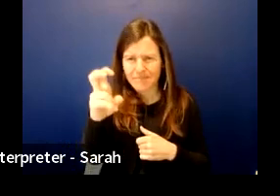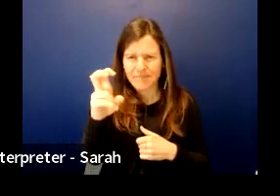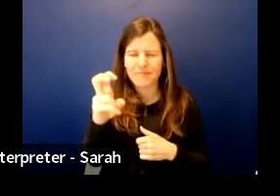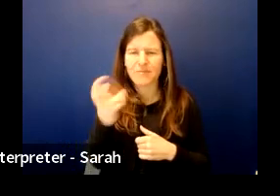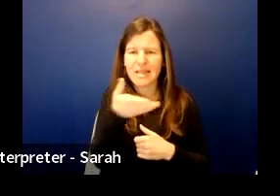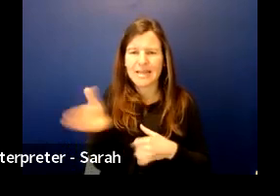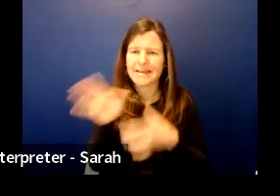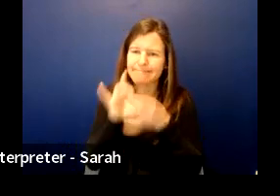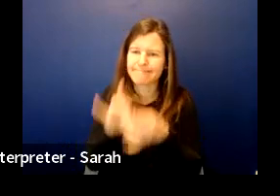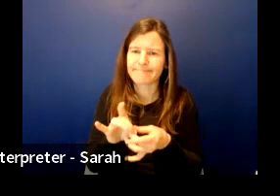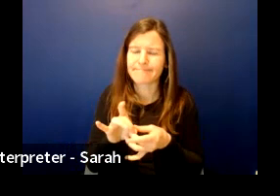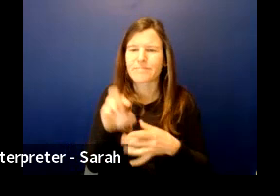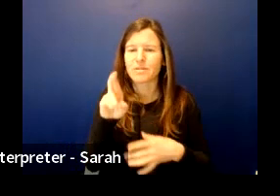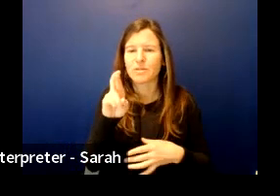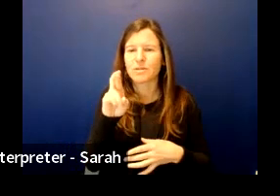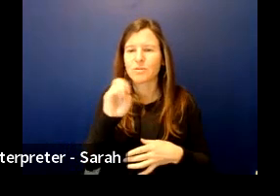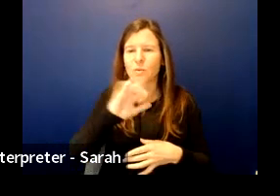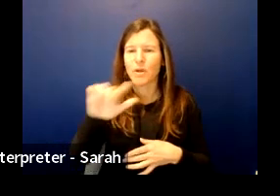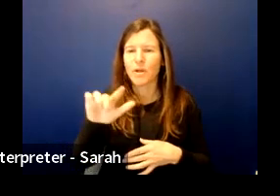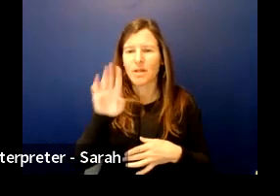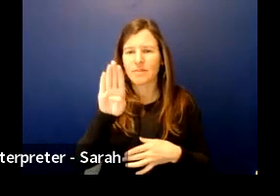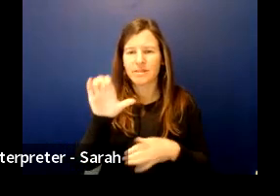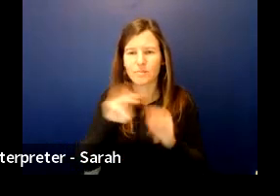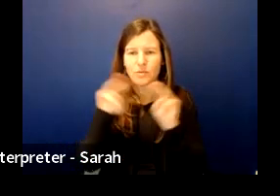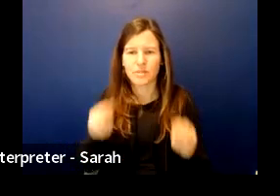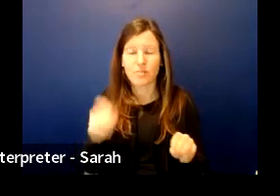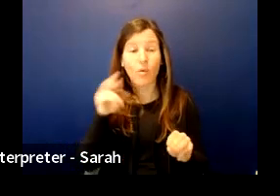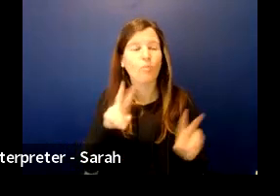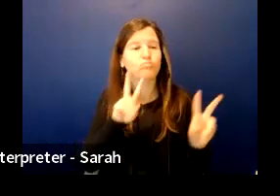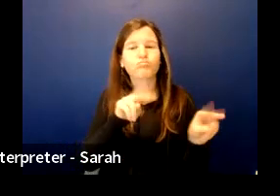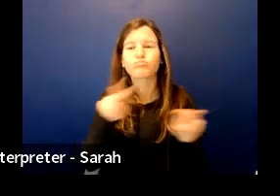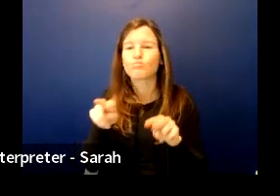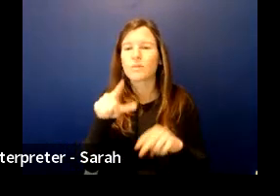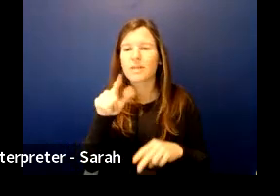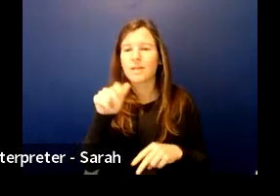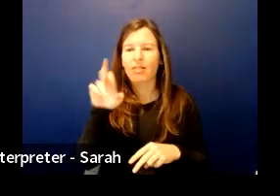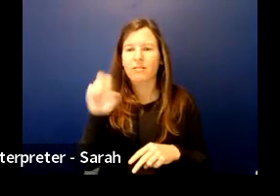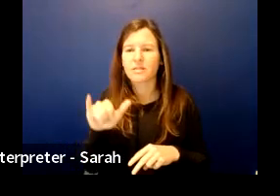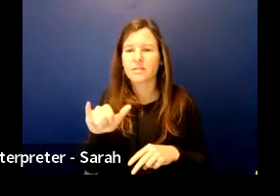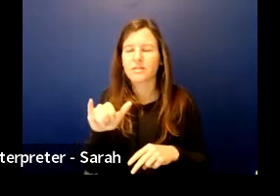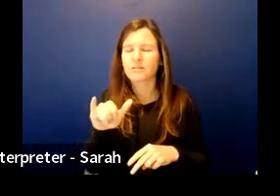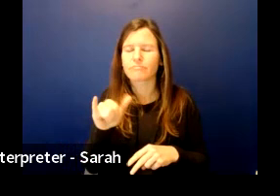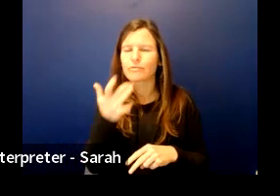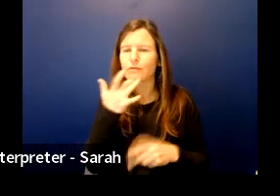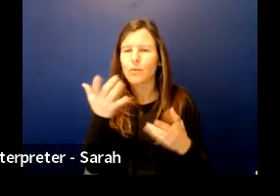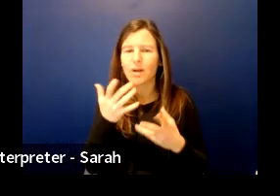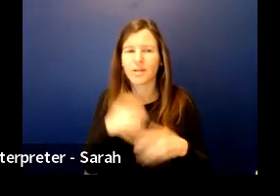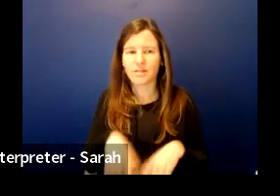Royal British Columbia Museum or about visiting the galleries? Is it the lifelike